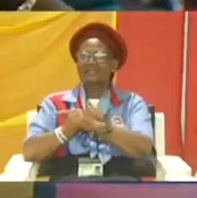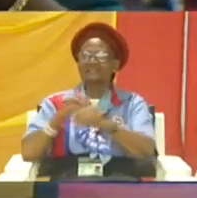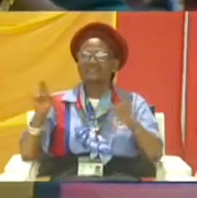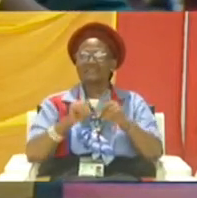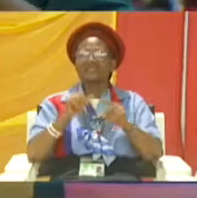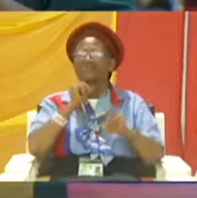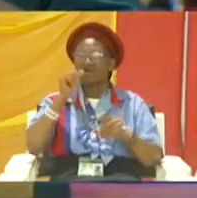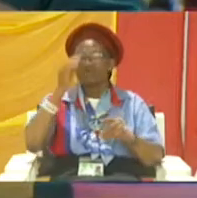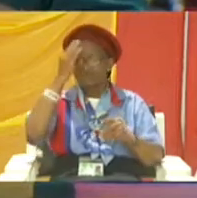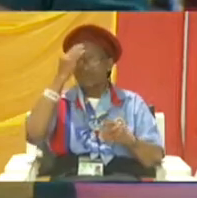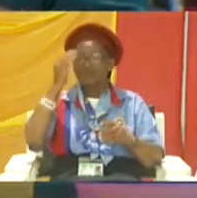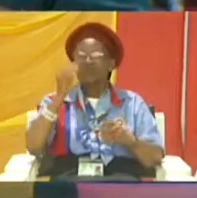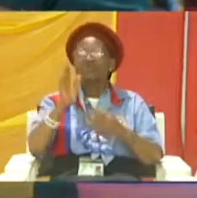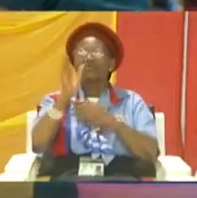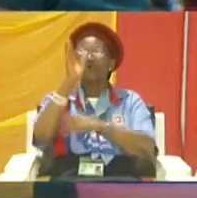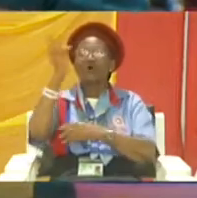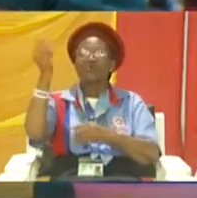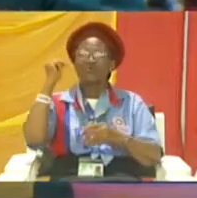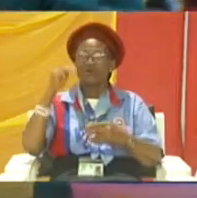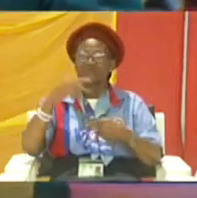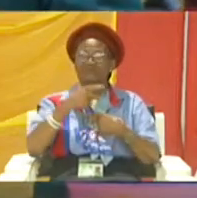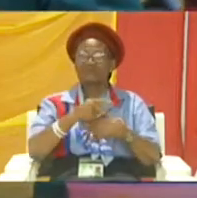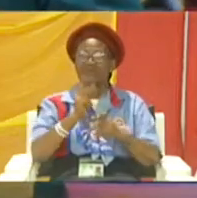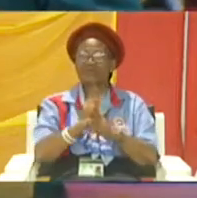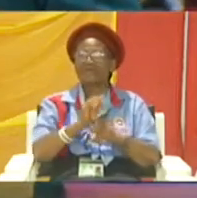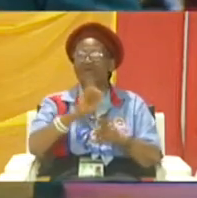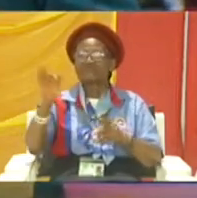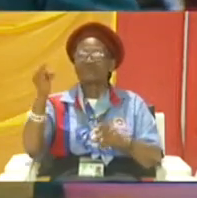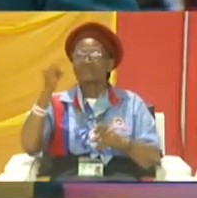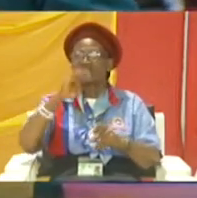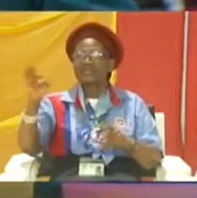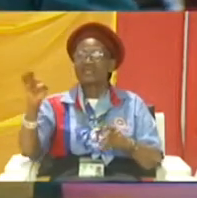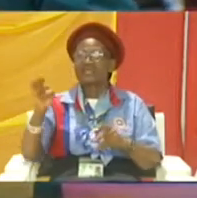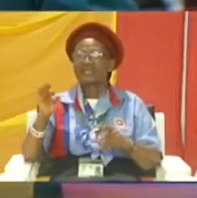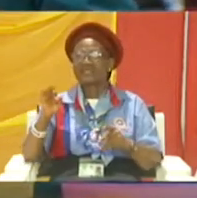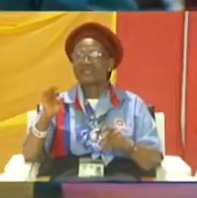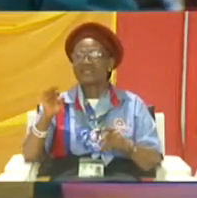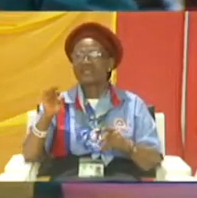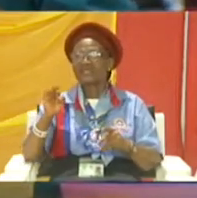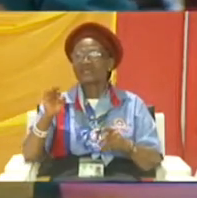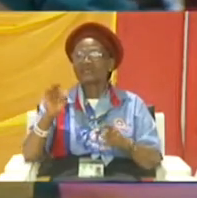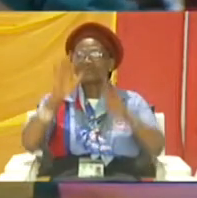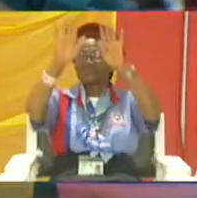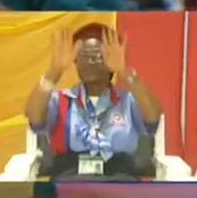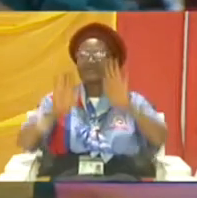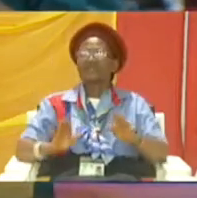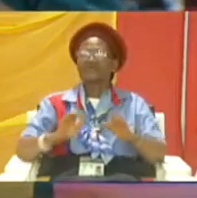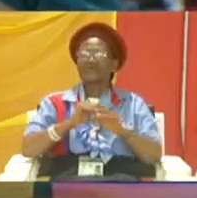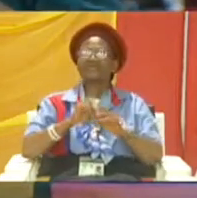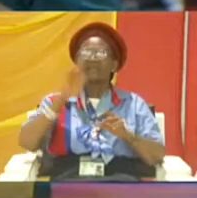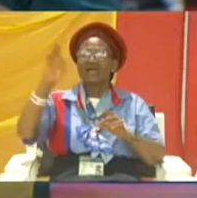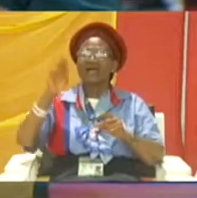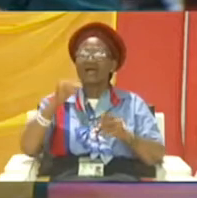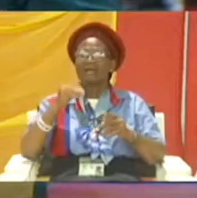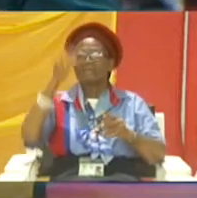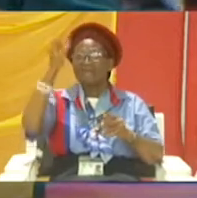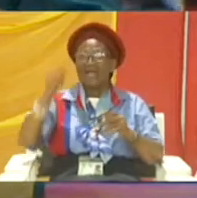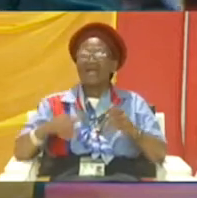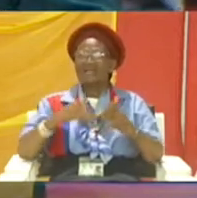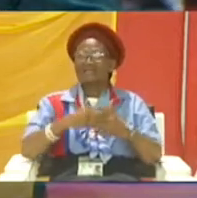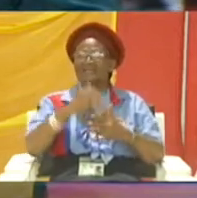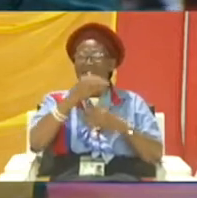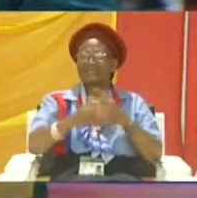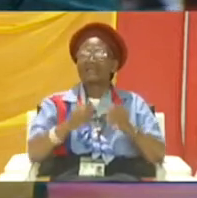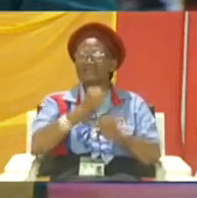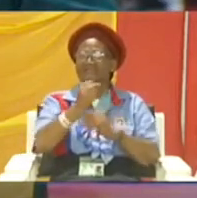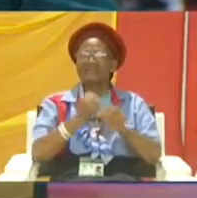a miracle in her. By the next year, she came with